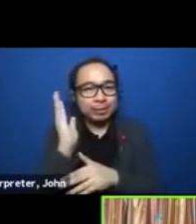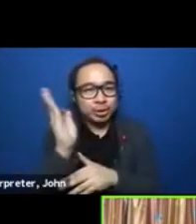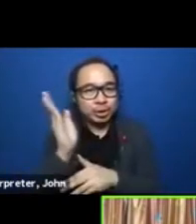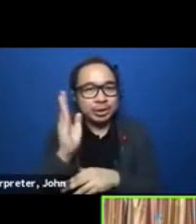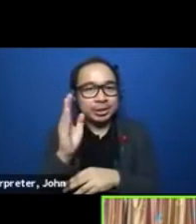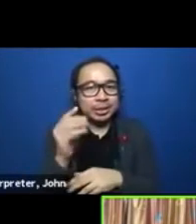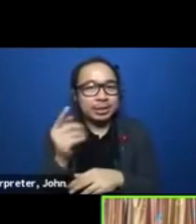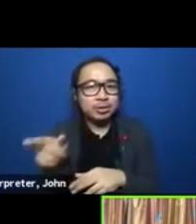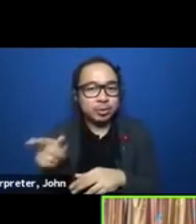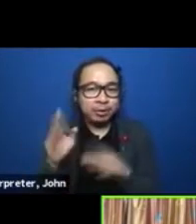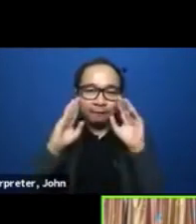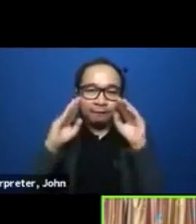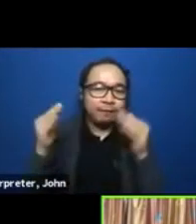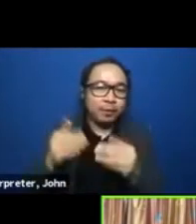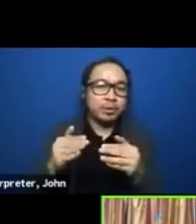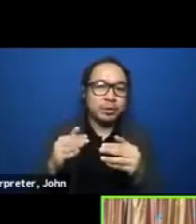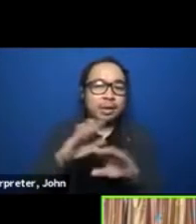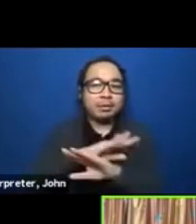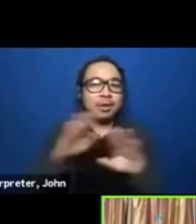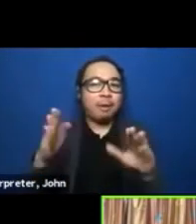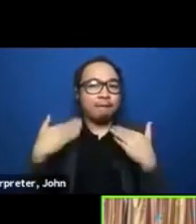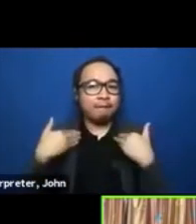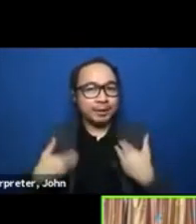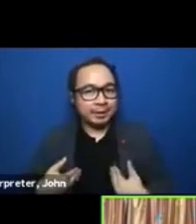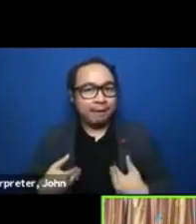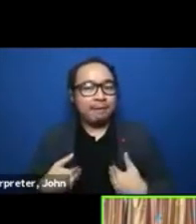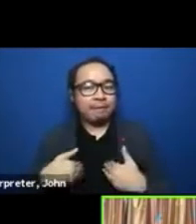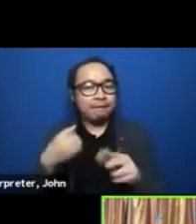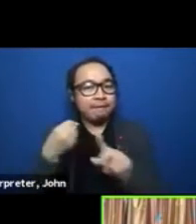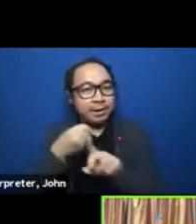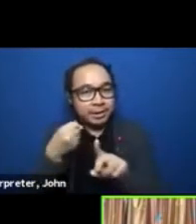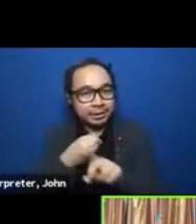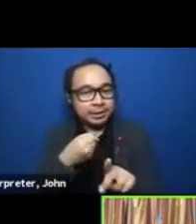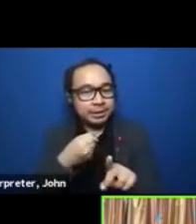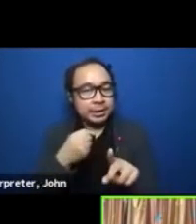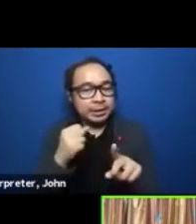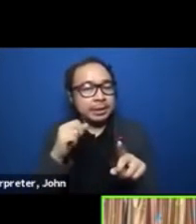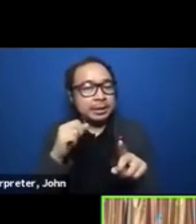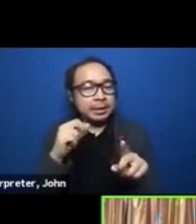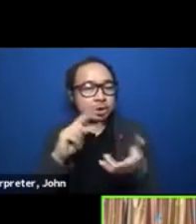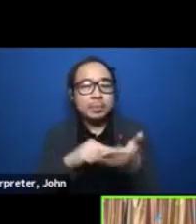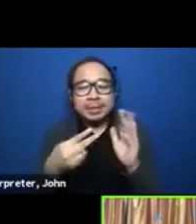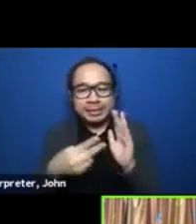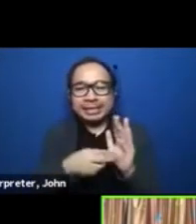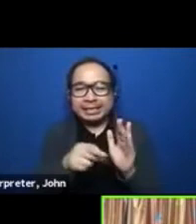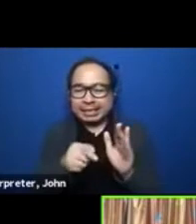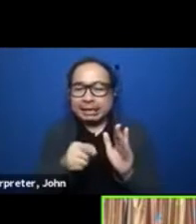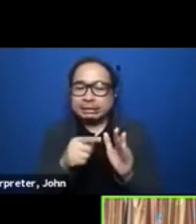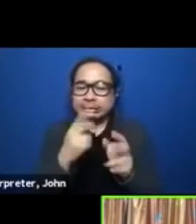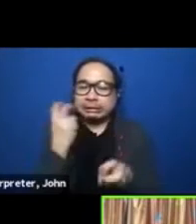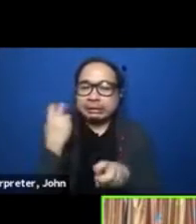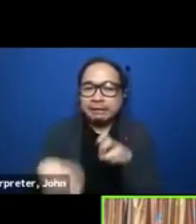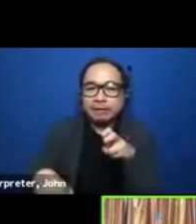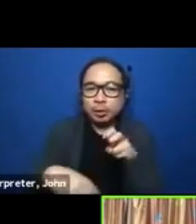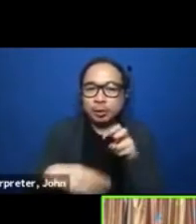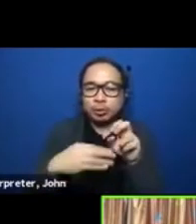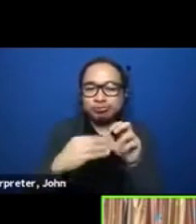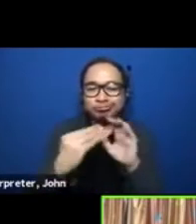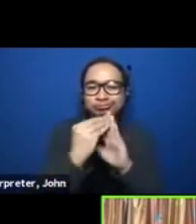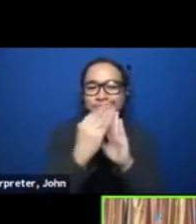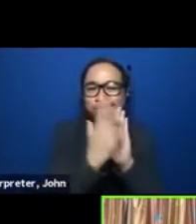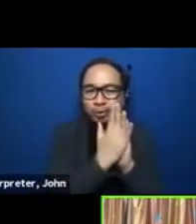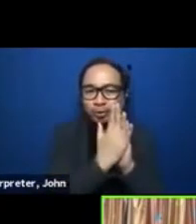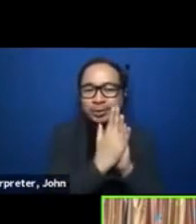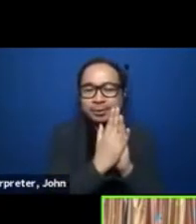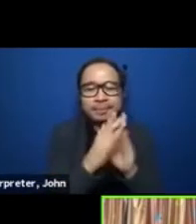of non-physical violence. So non-physical violence is again difficult to document. So what needs to be